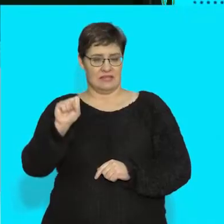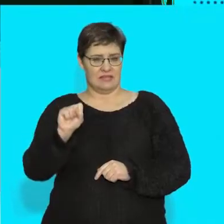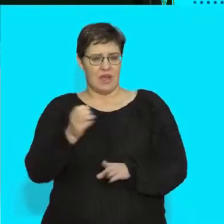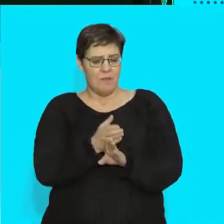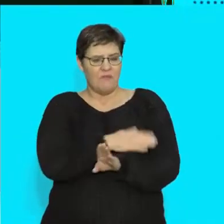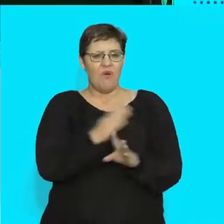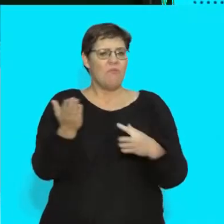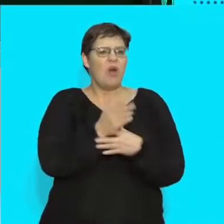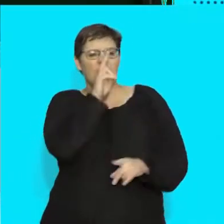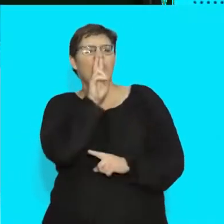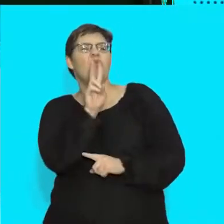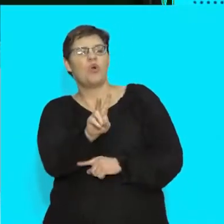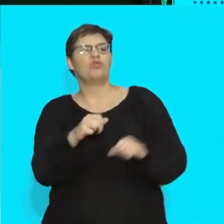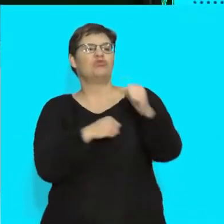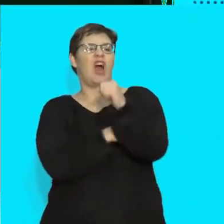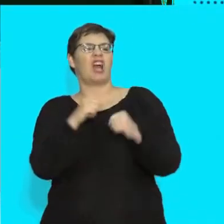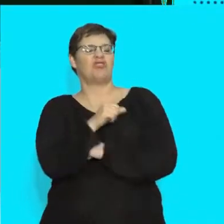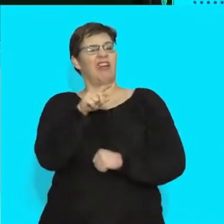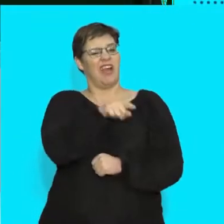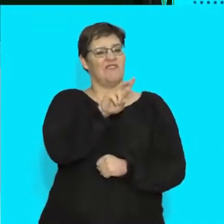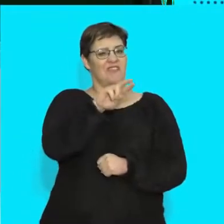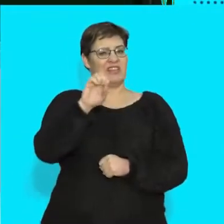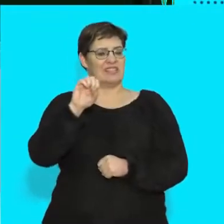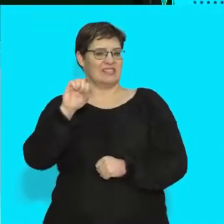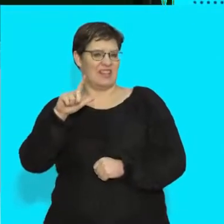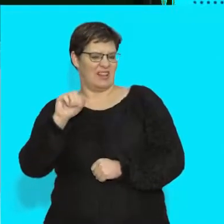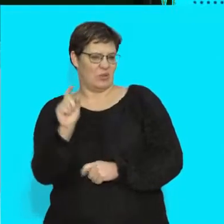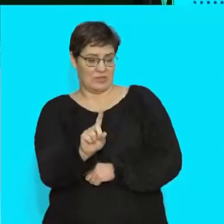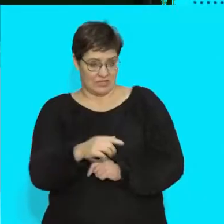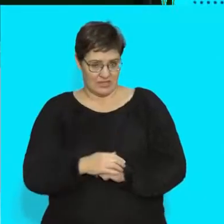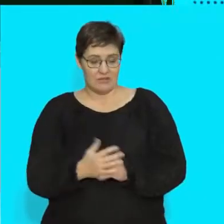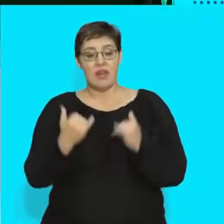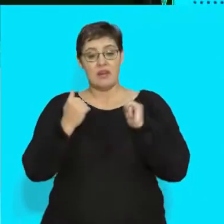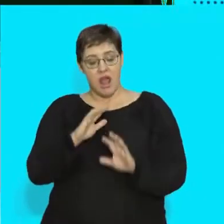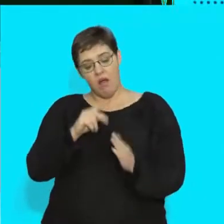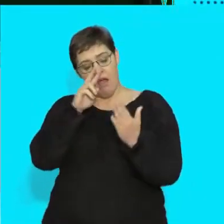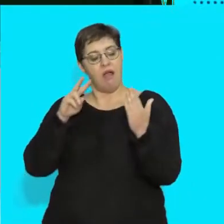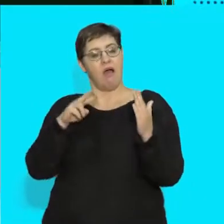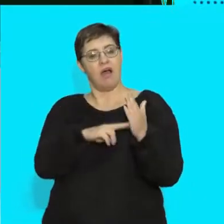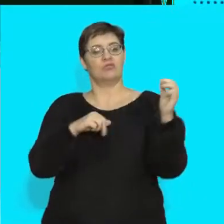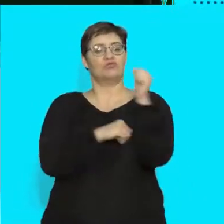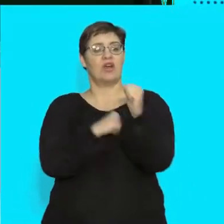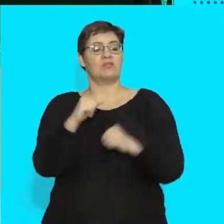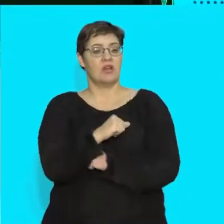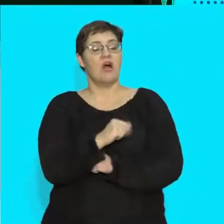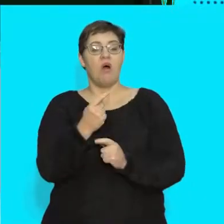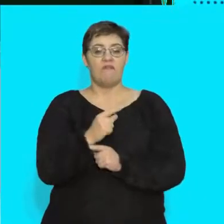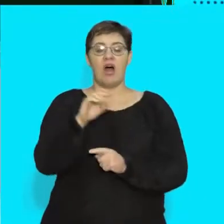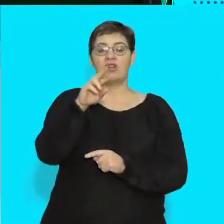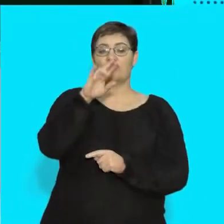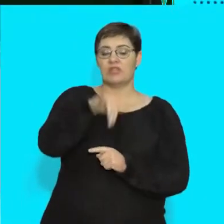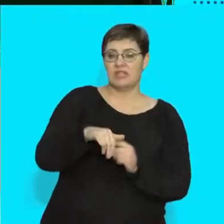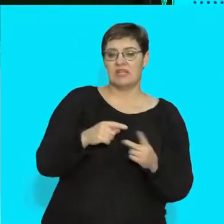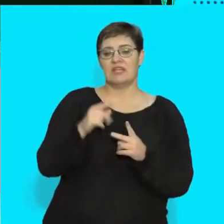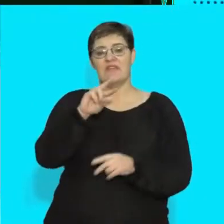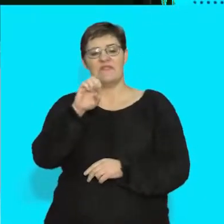right, the general structure of a blood vessel is. And now we're going to take a closer look at the structures of arteries, veins,